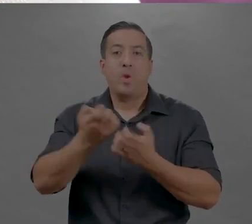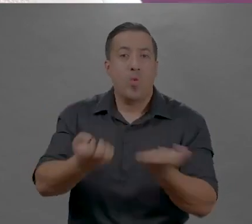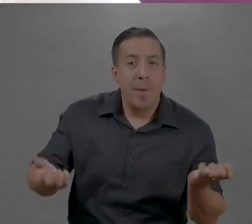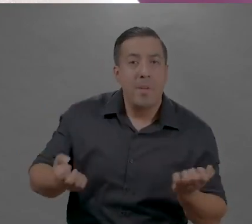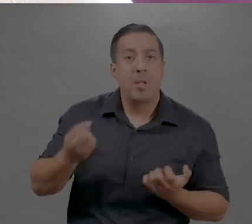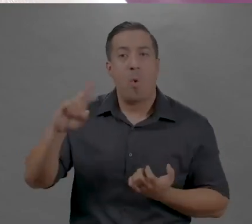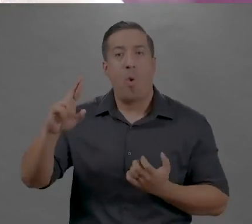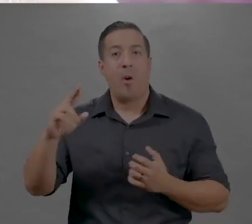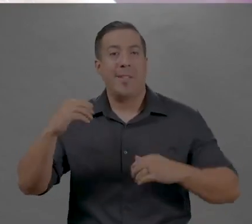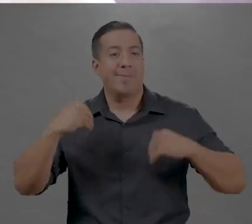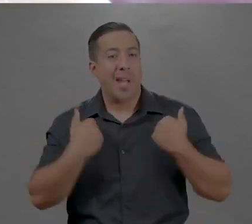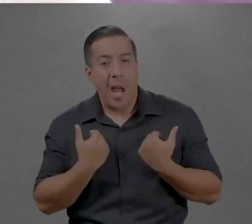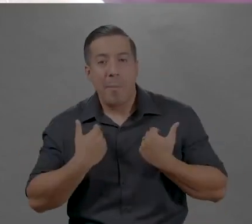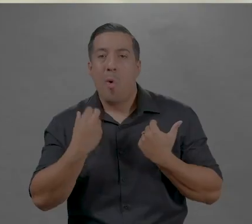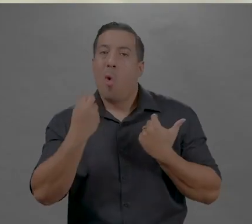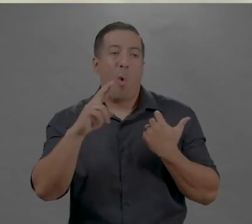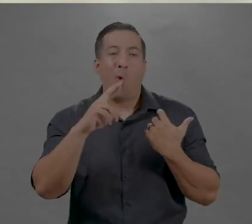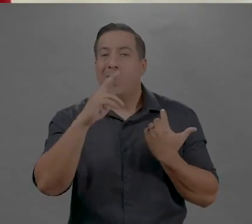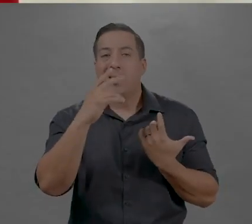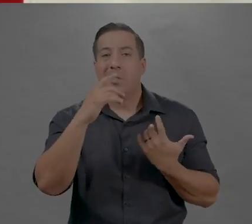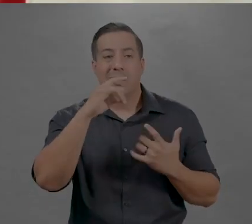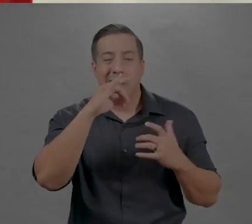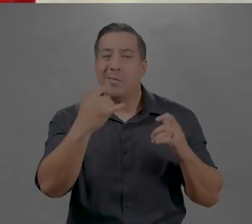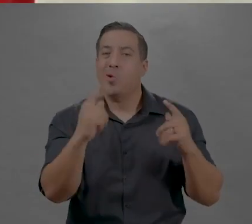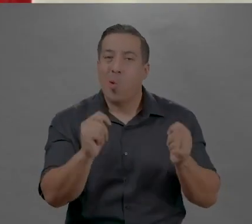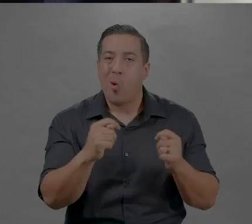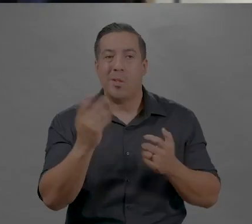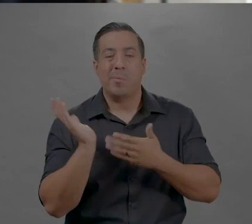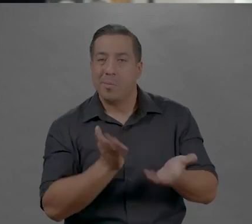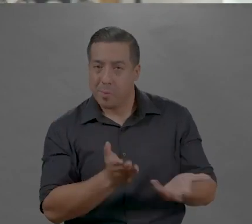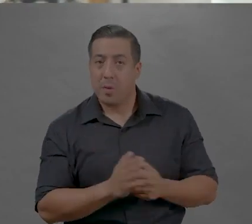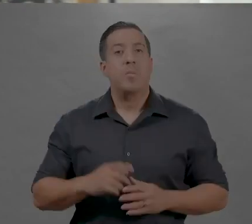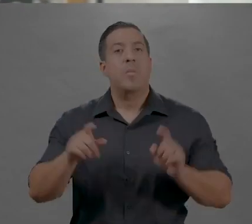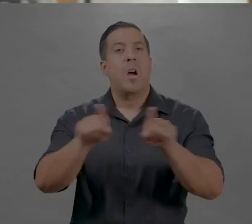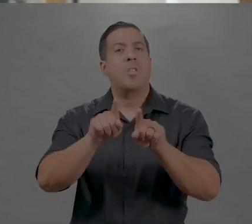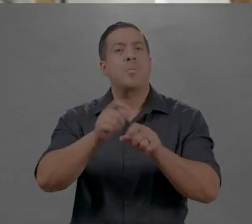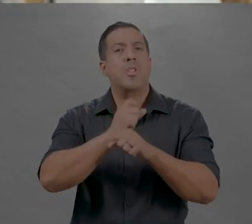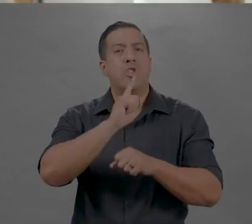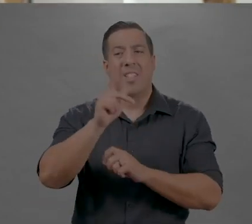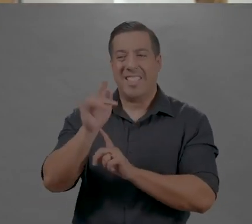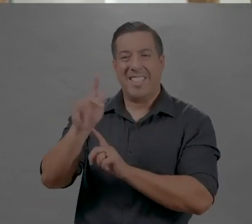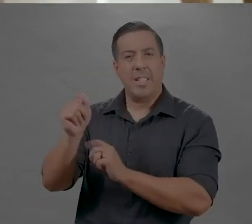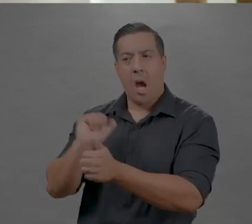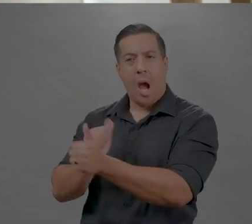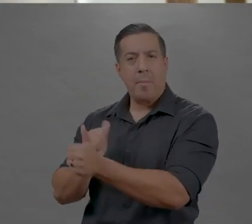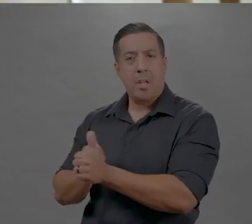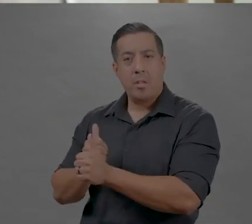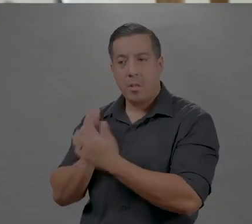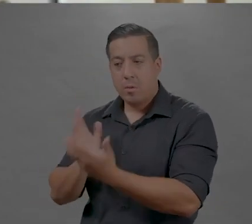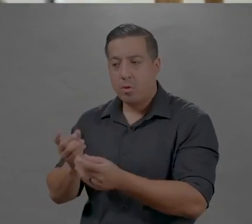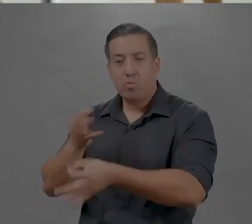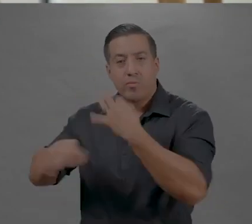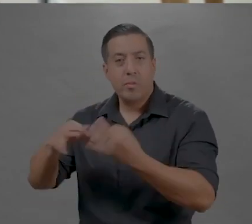as special or adaptive equipment, stuffed animals and games for kids, or chew toys for pets. Also be sure to keep your